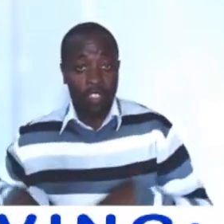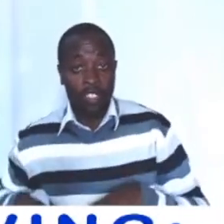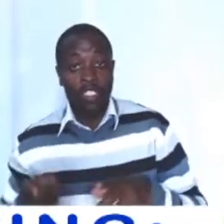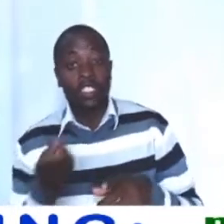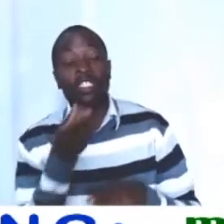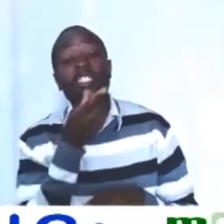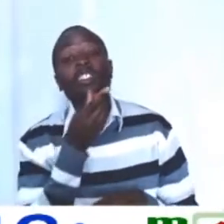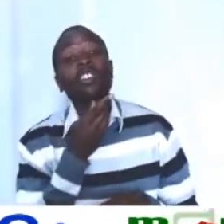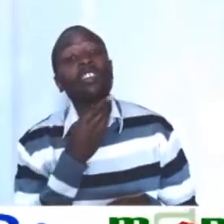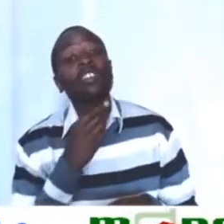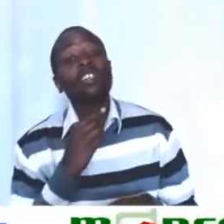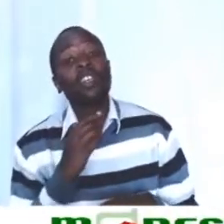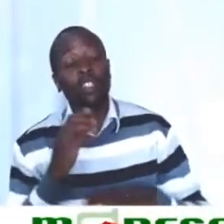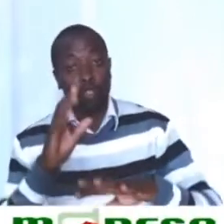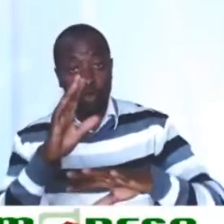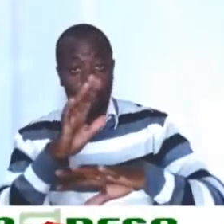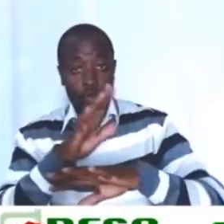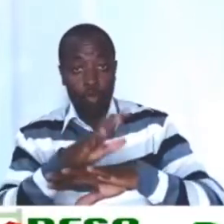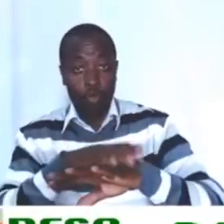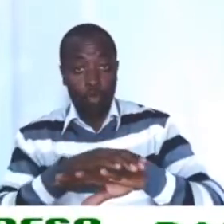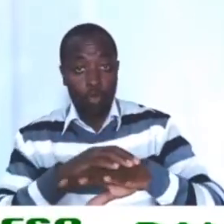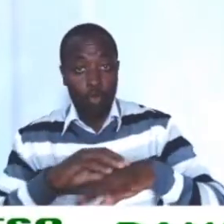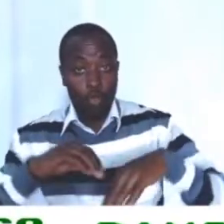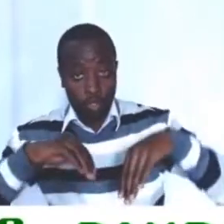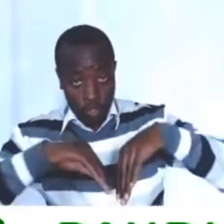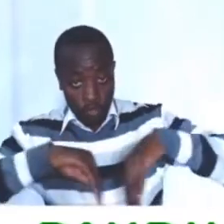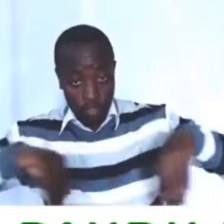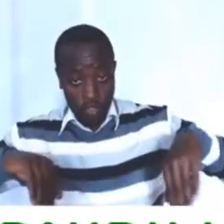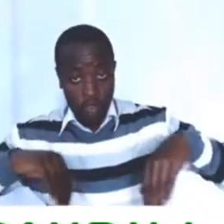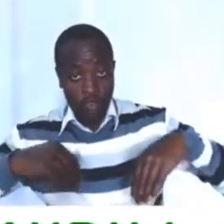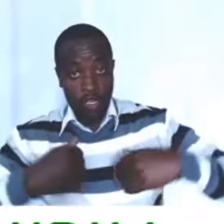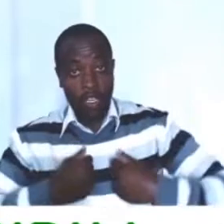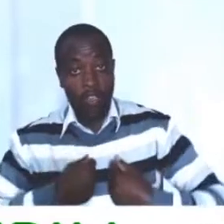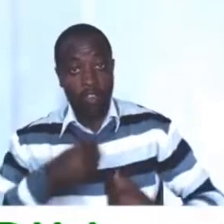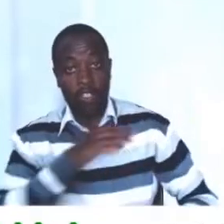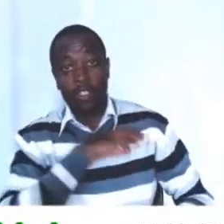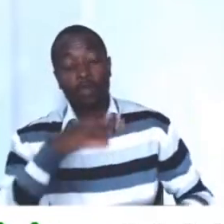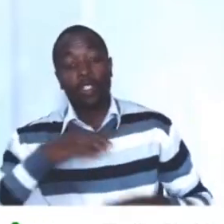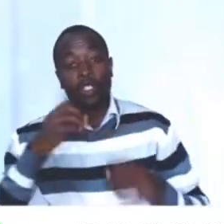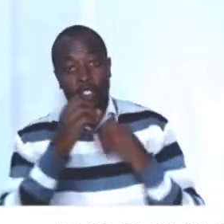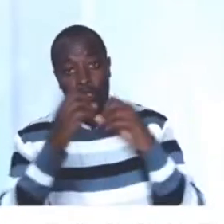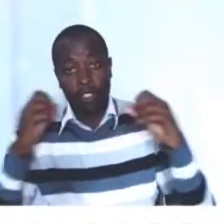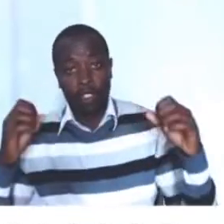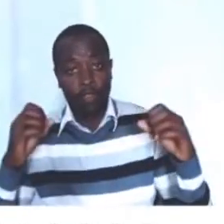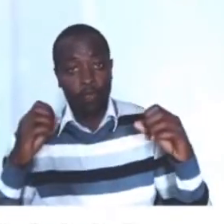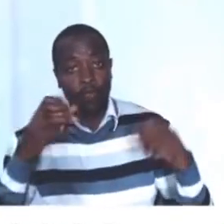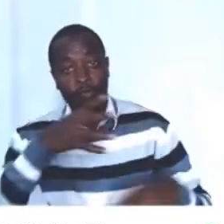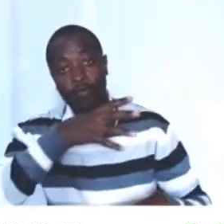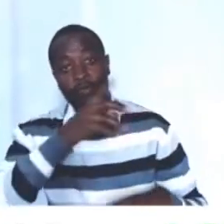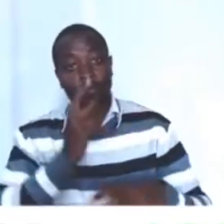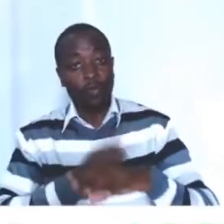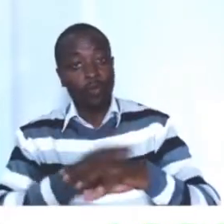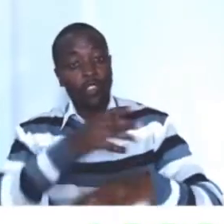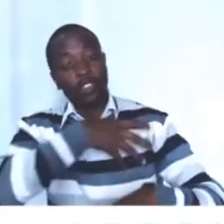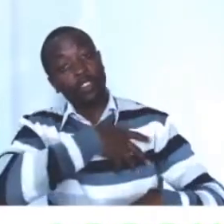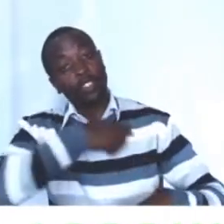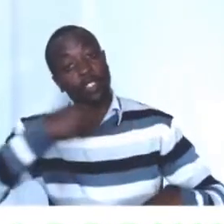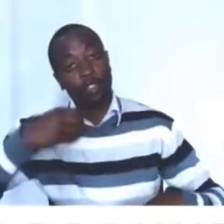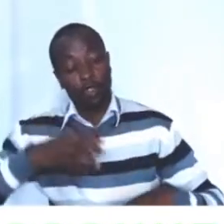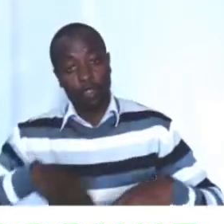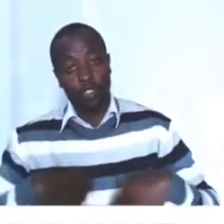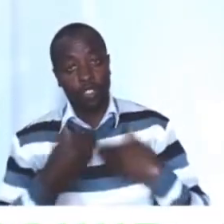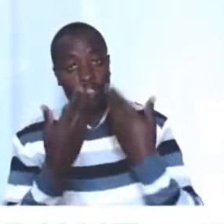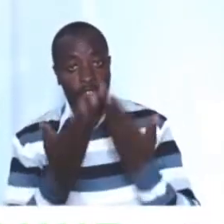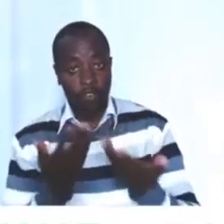cause divisions and not having the Holy Spirit. When the soul of a Christian is not submitted